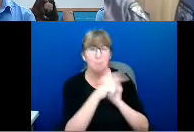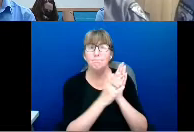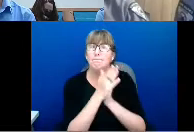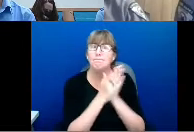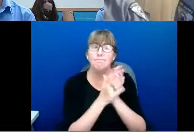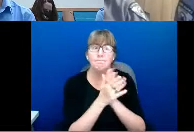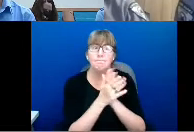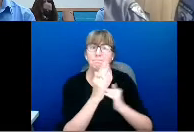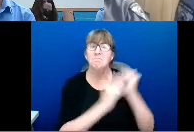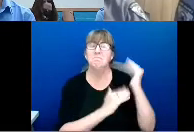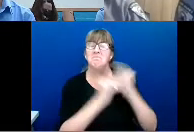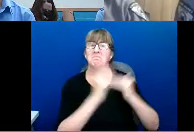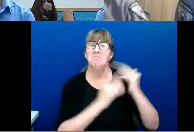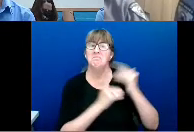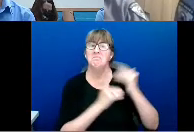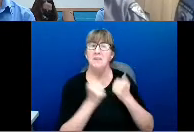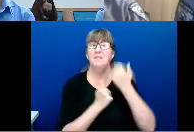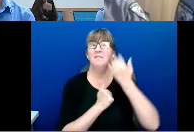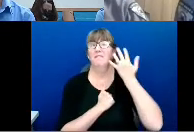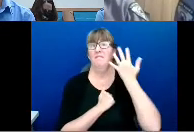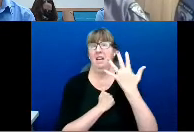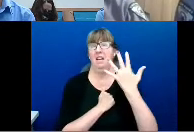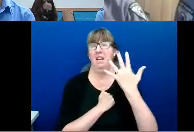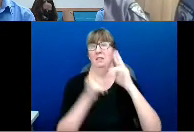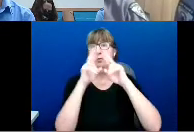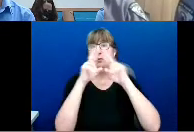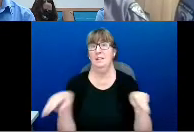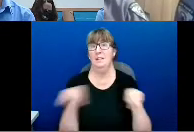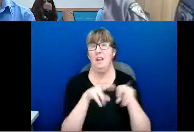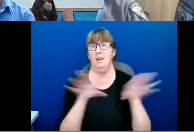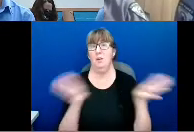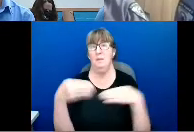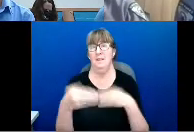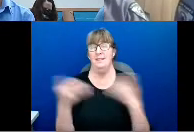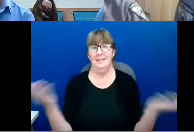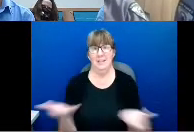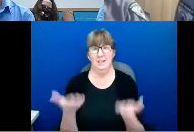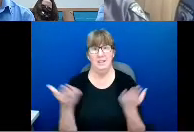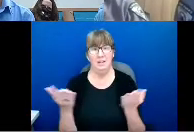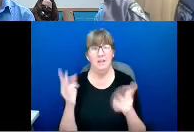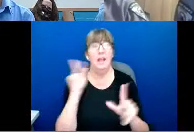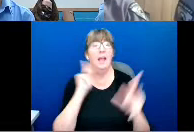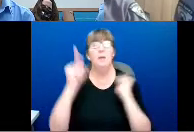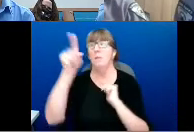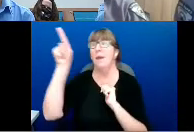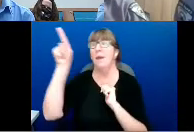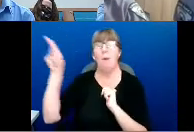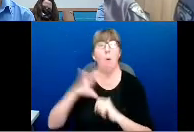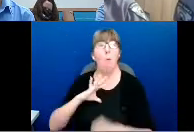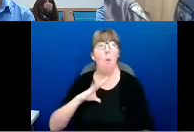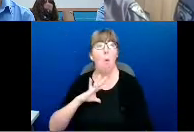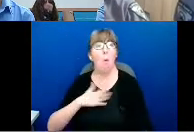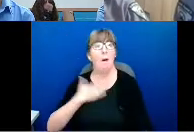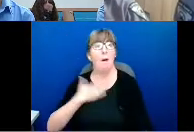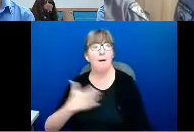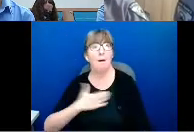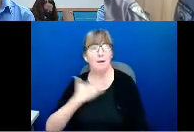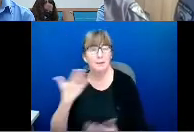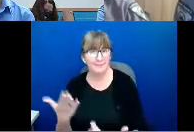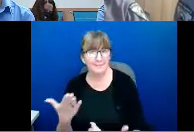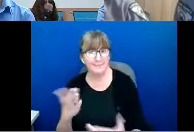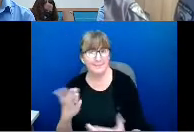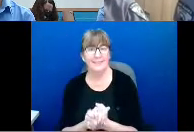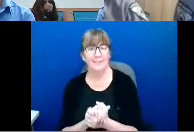5 of these on Camp Creek. They've been very well received, by the way, as in any type of